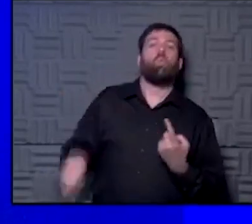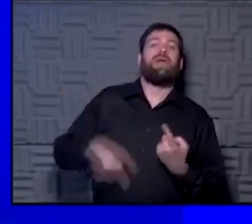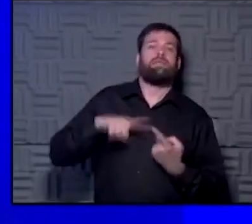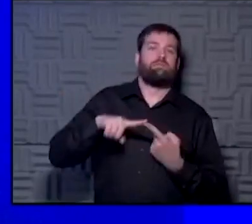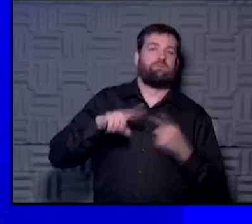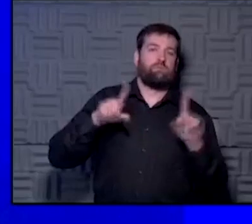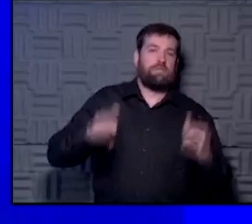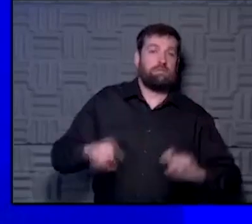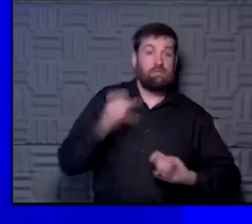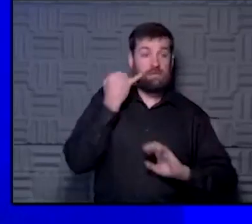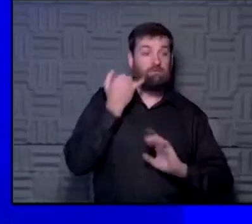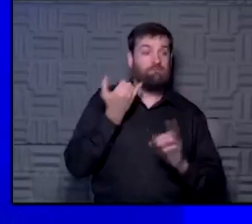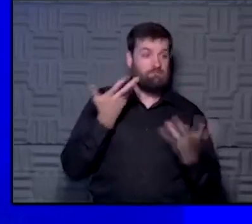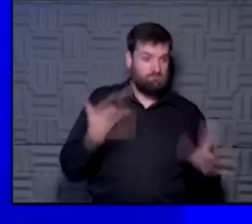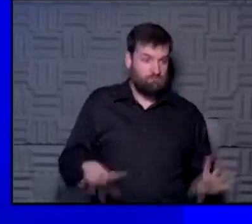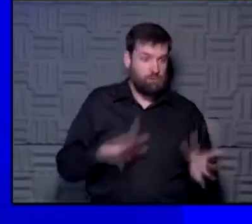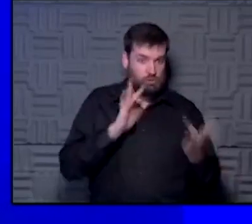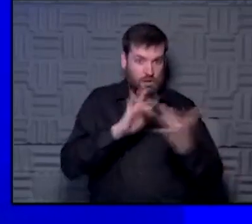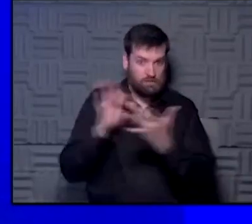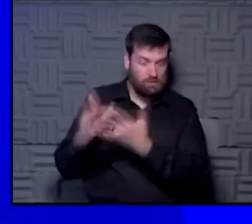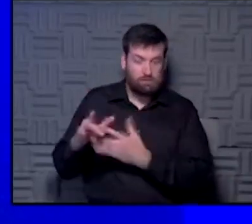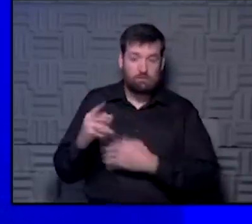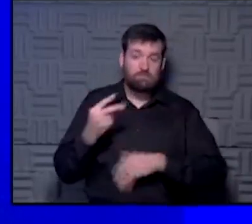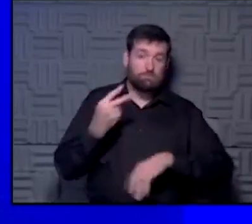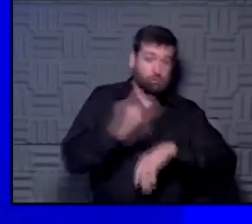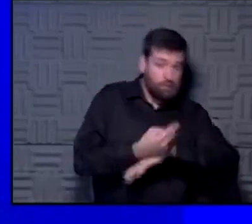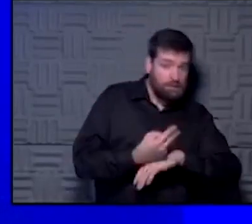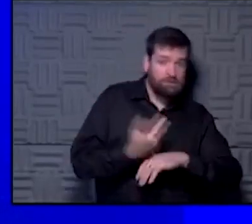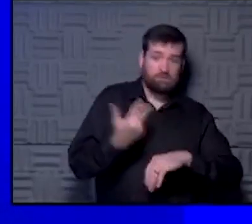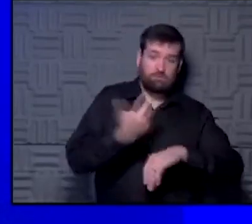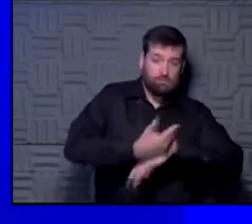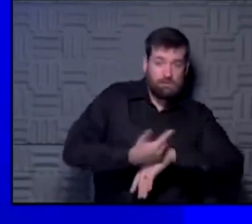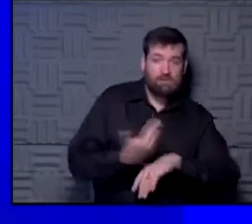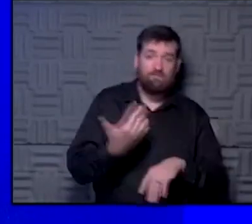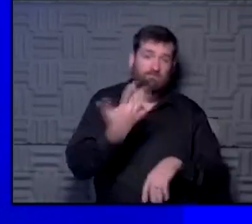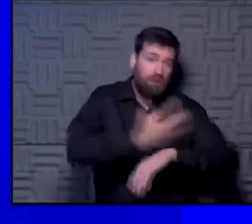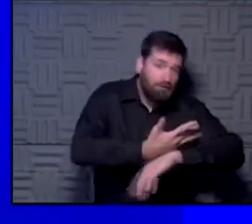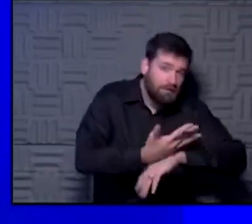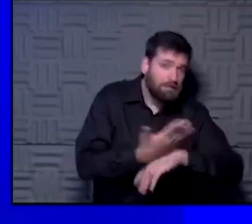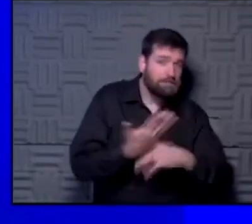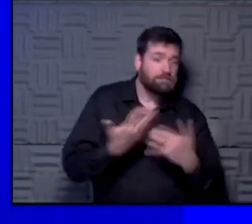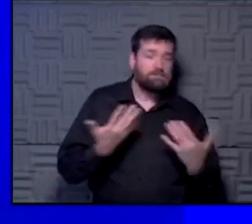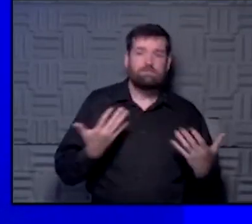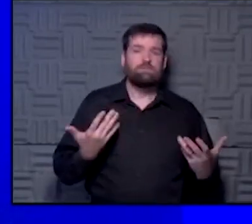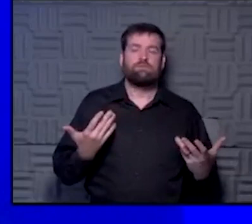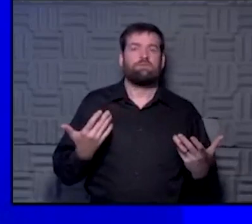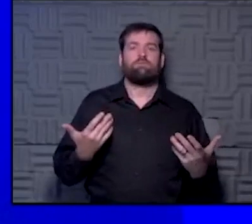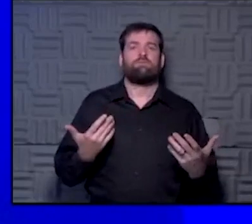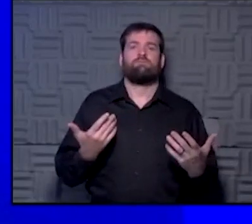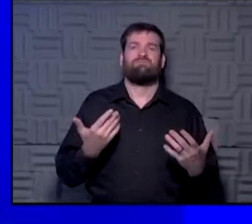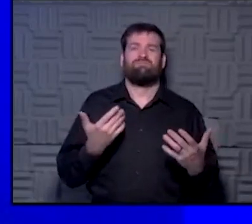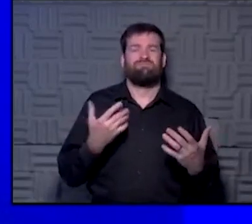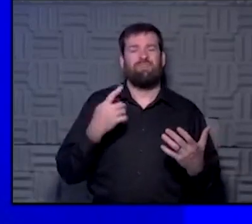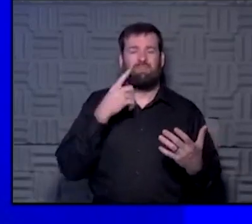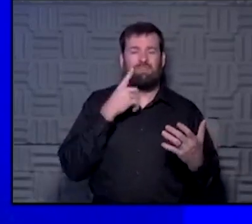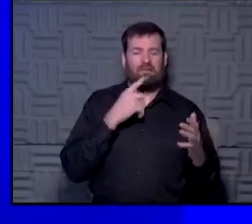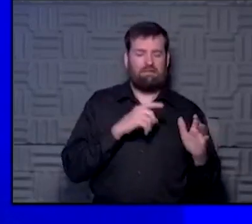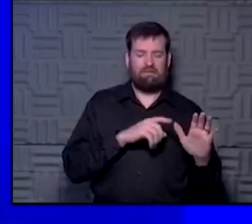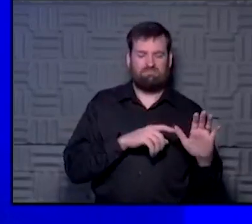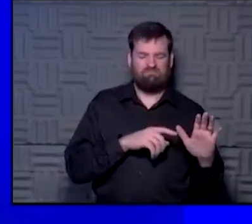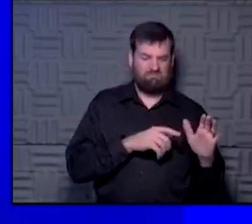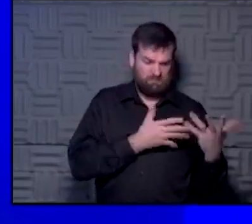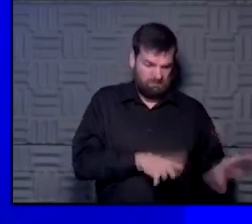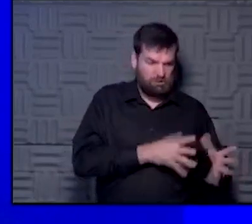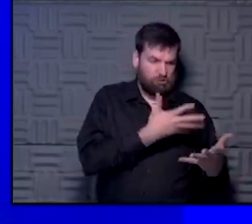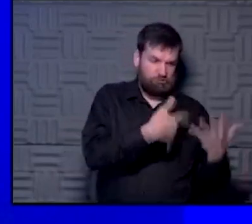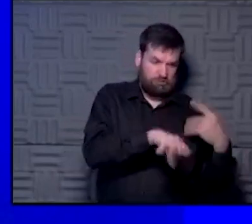test if you're a known contact. Is it 2 days later, 3 days later, 5 days later? We want to really say probably about that 5 to 7 day